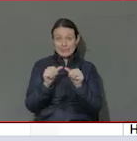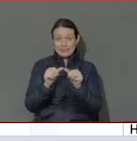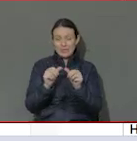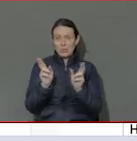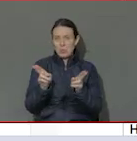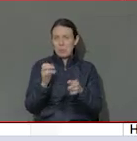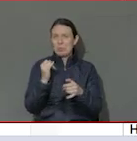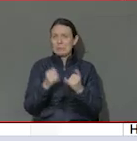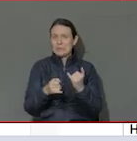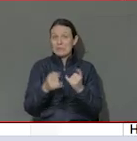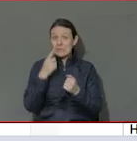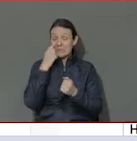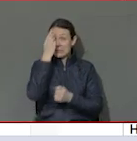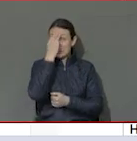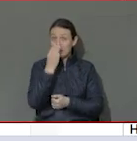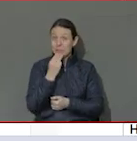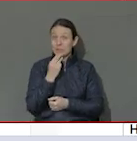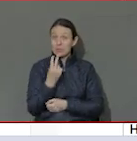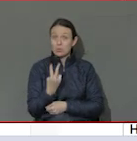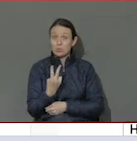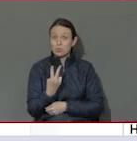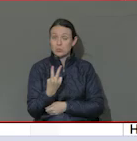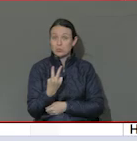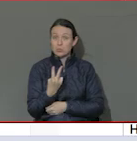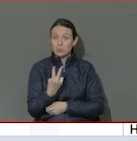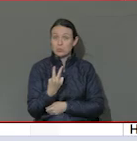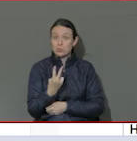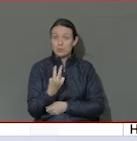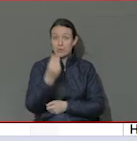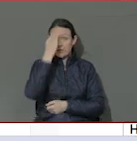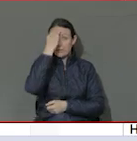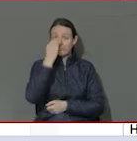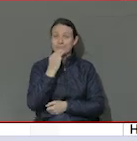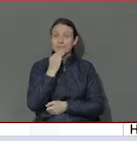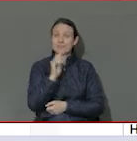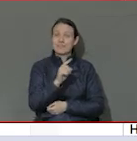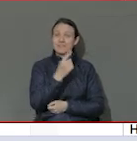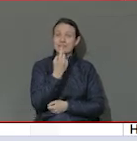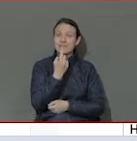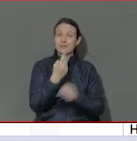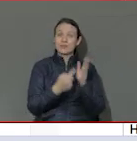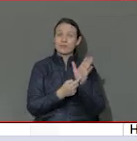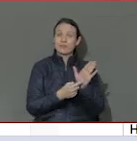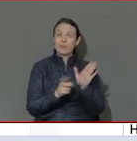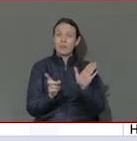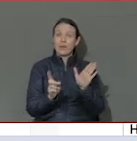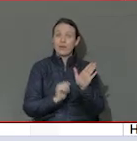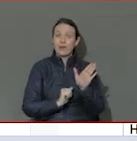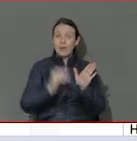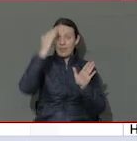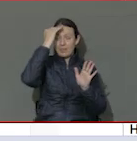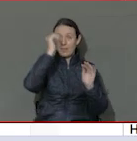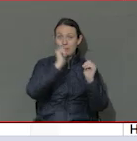here I have two skulls. Ne? This skull, this one, it is showing the what? The